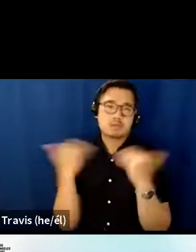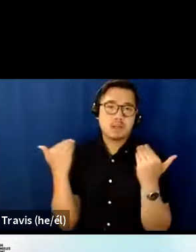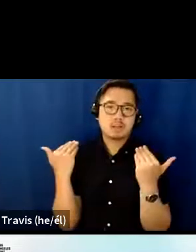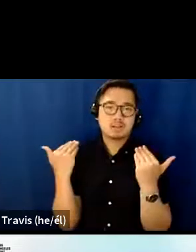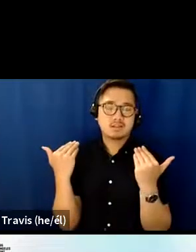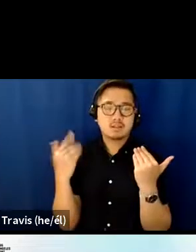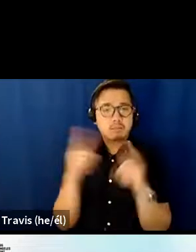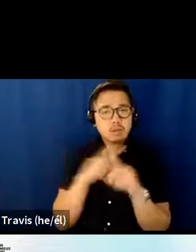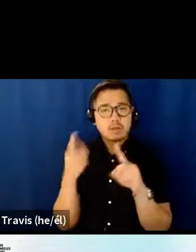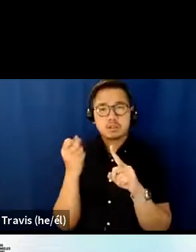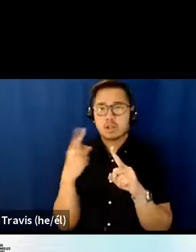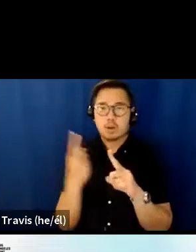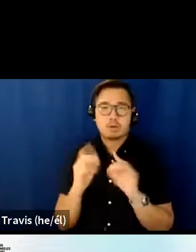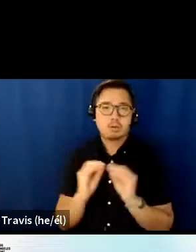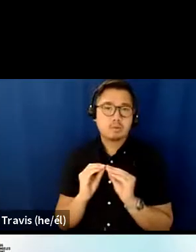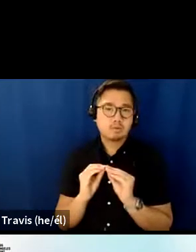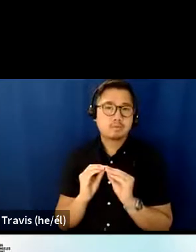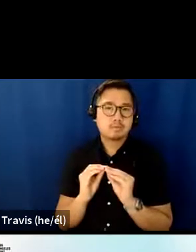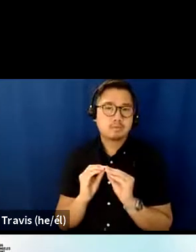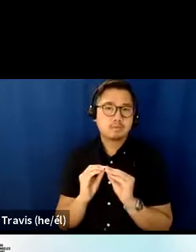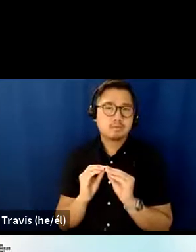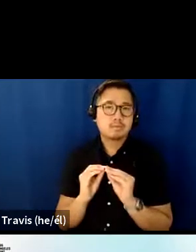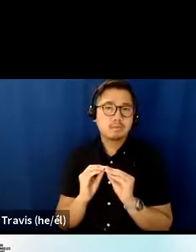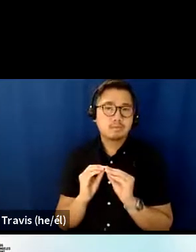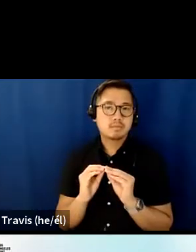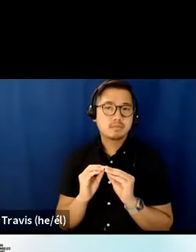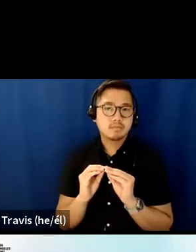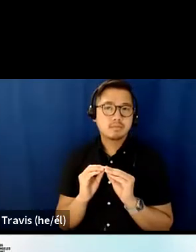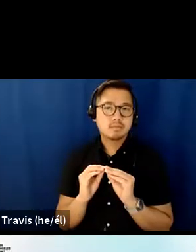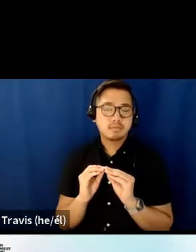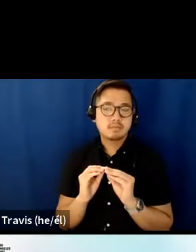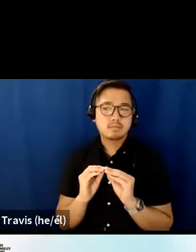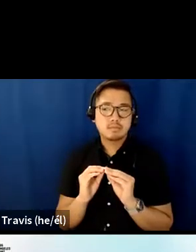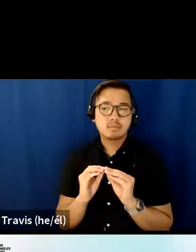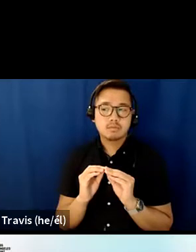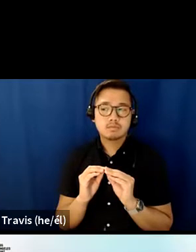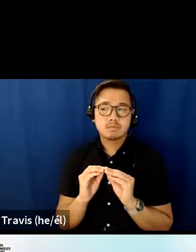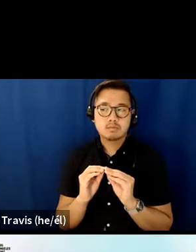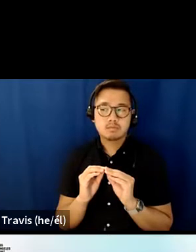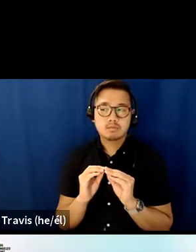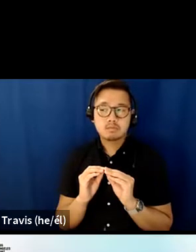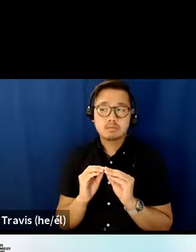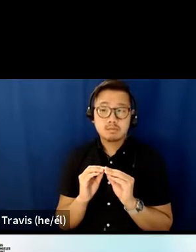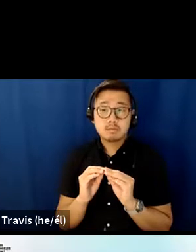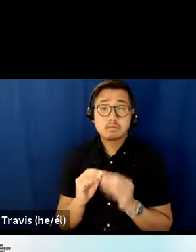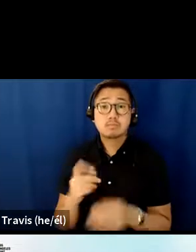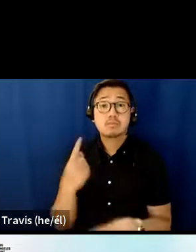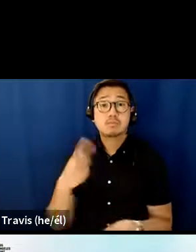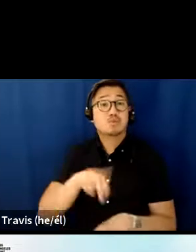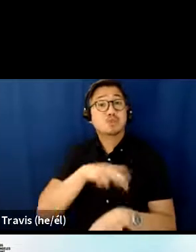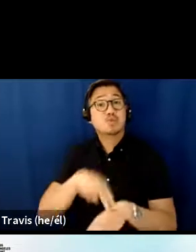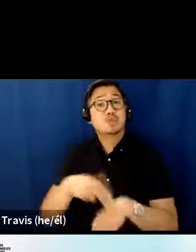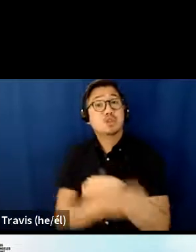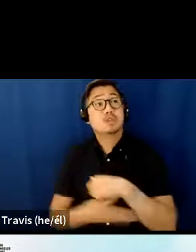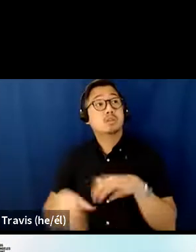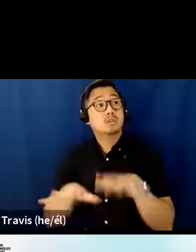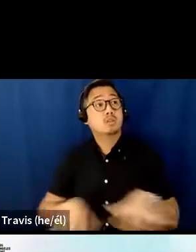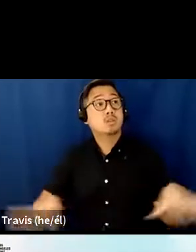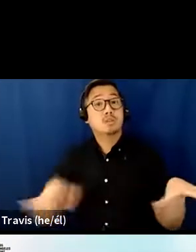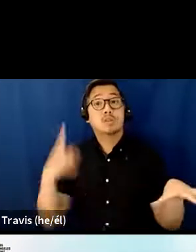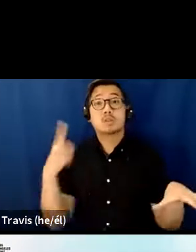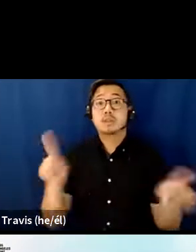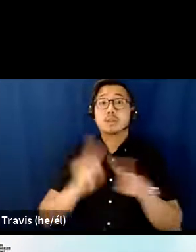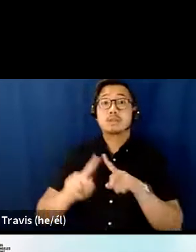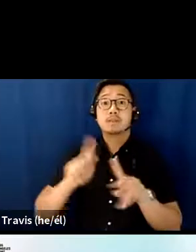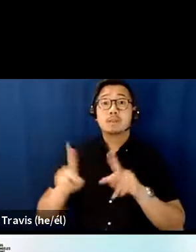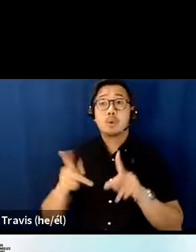more. And there are things that are needed for a nation, meaning a group of people or different sets of